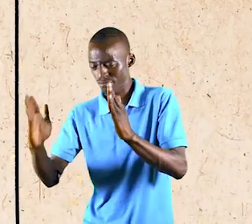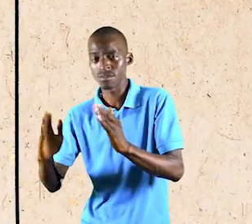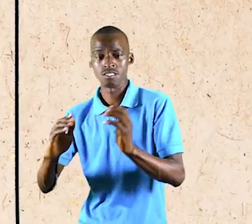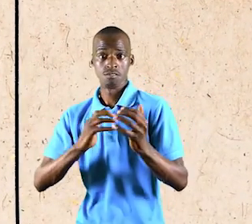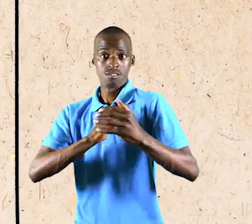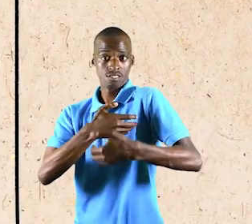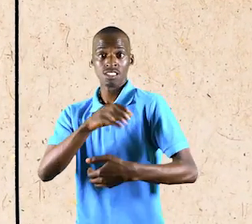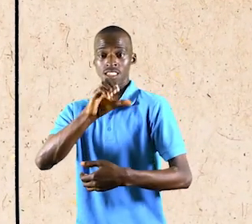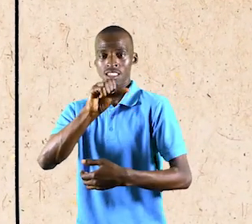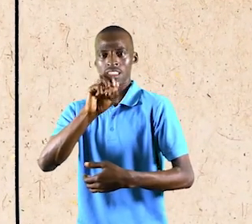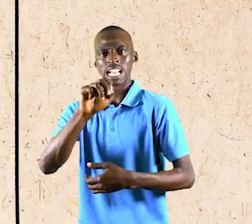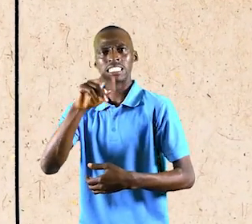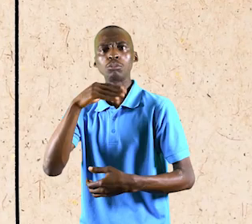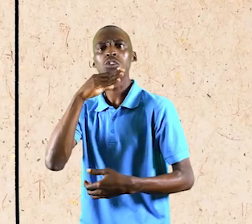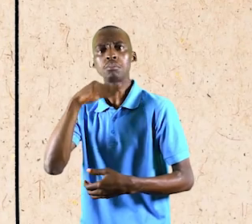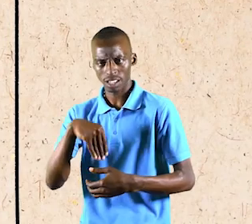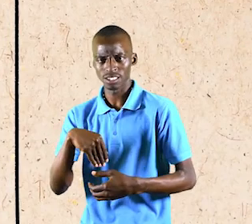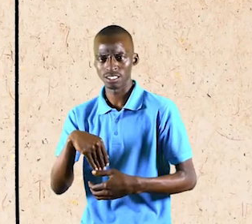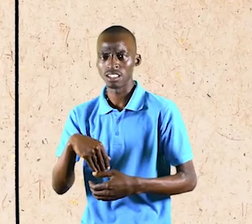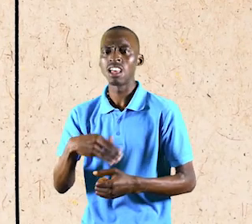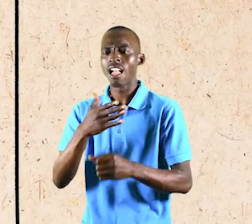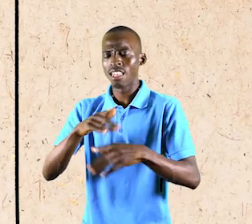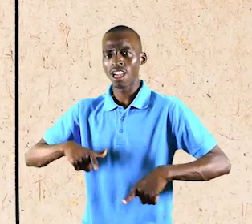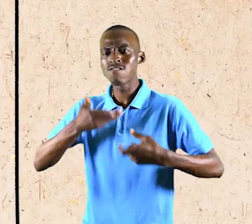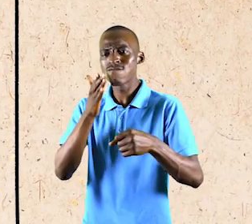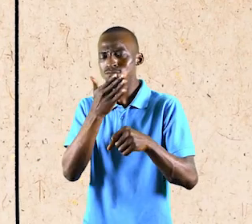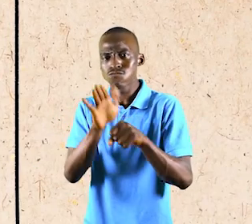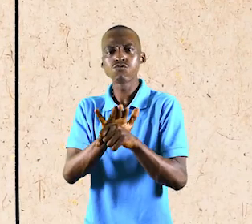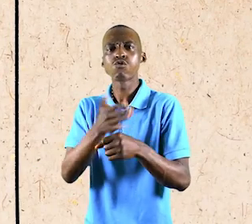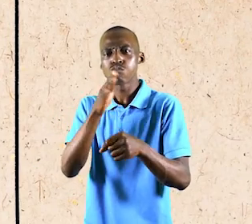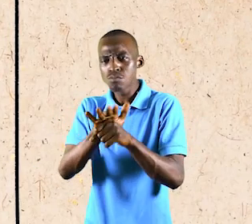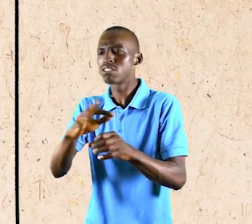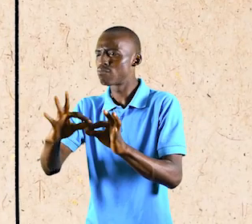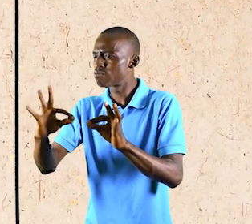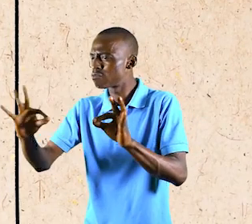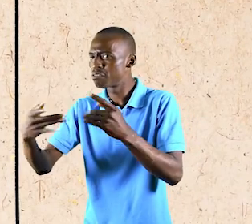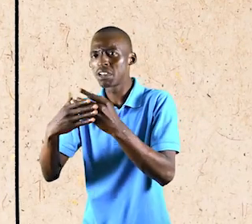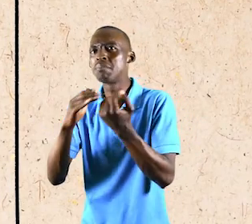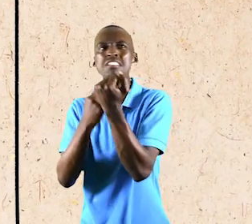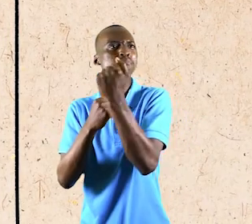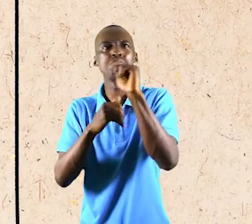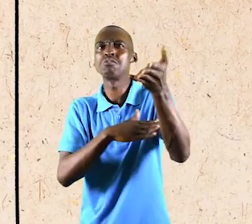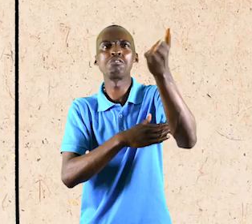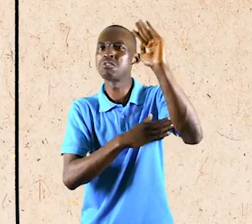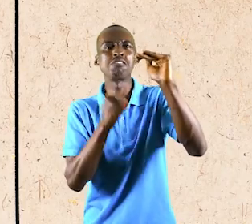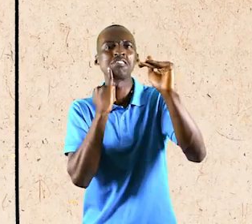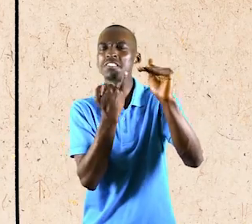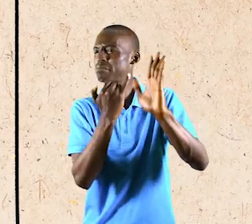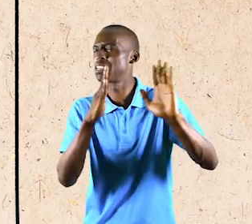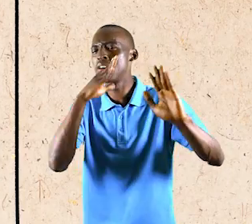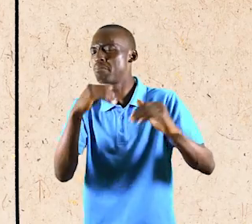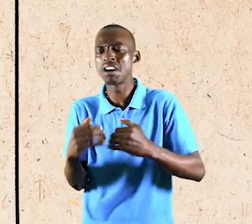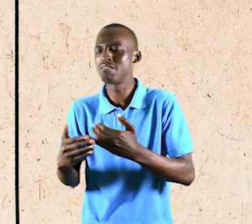the worst. His life began full of promise, but he has no regard for the God of Israel. He was